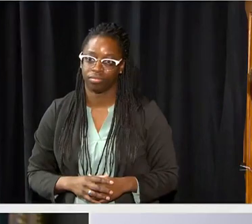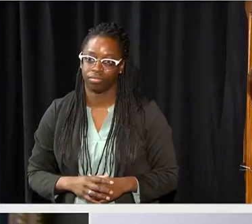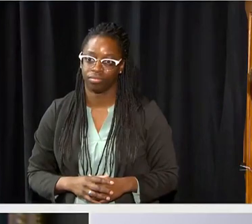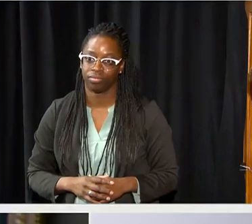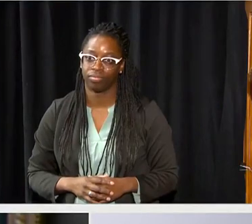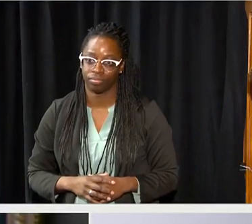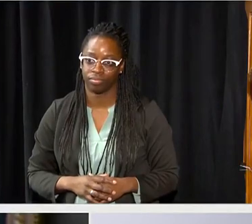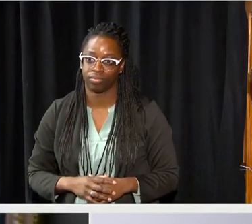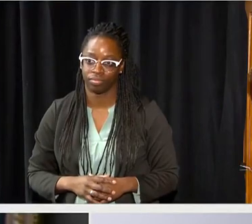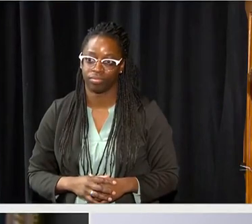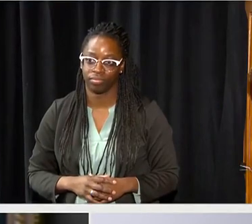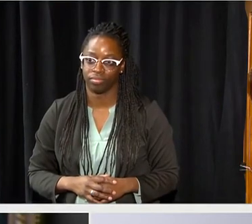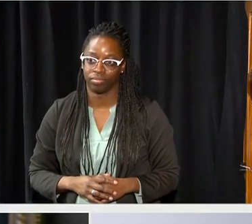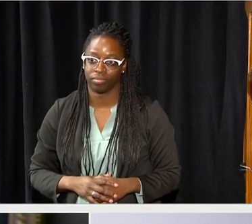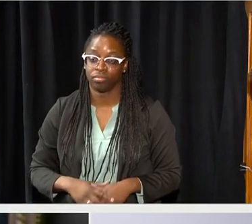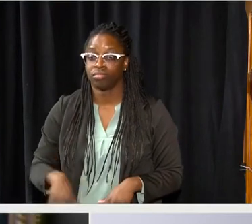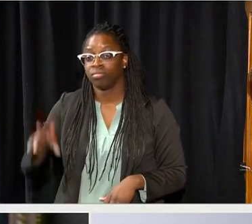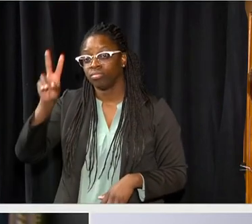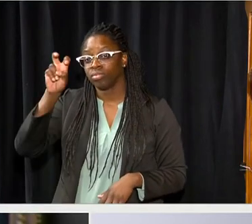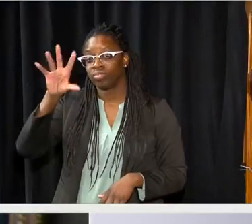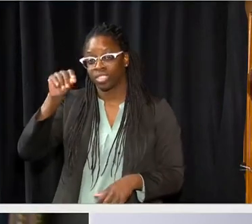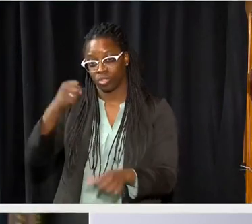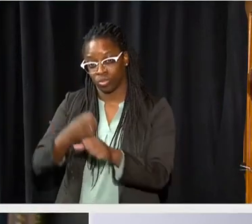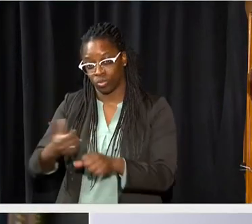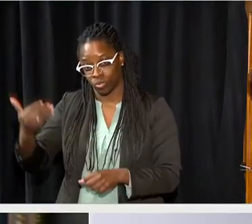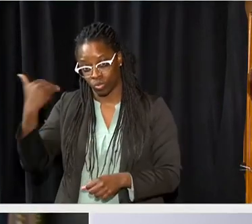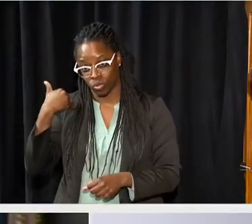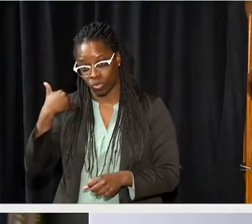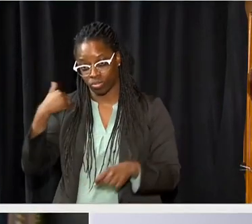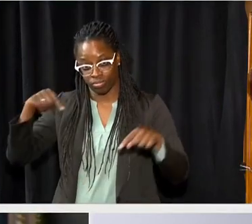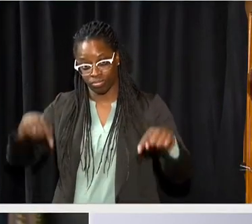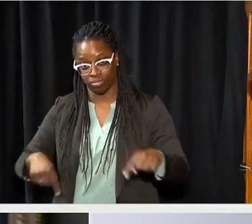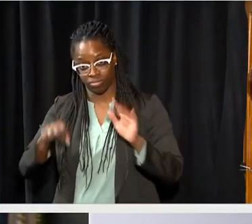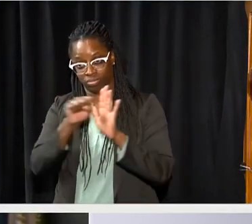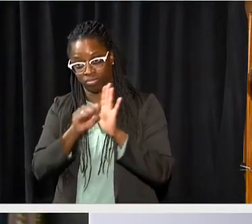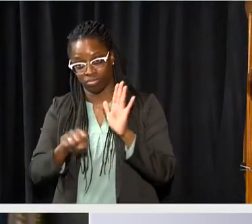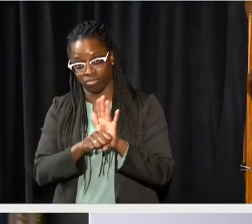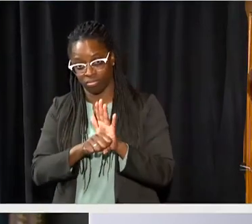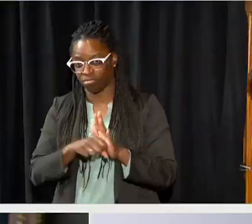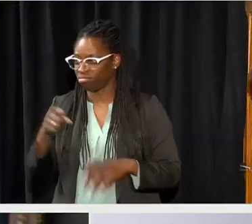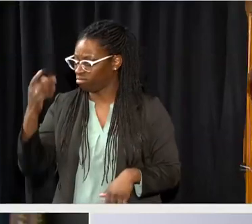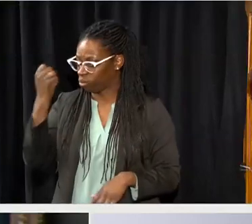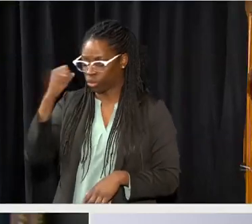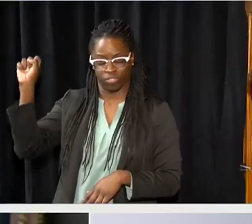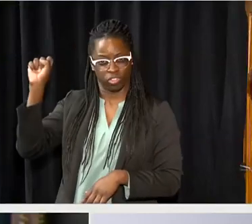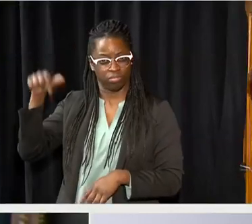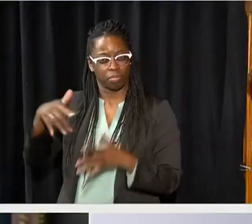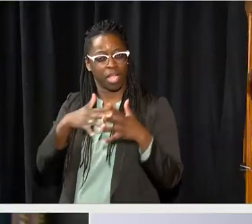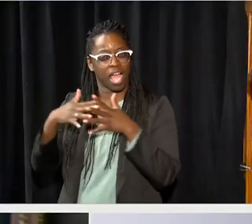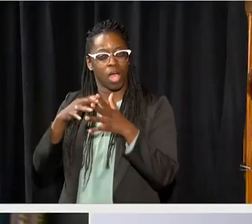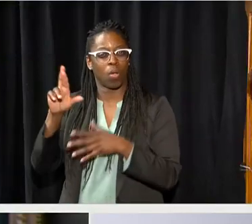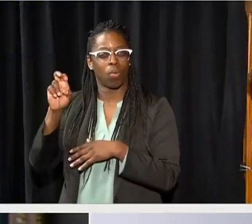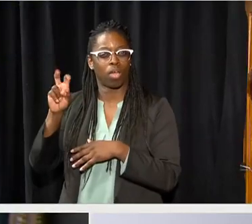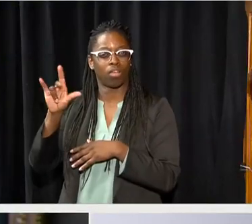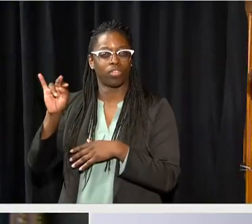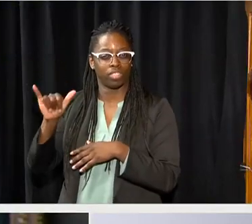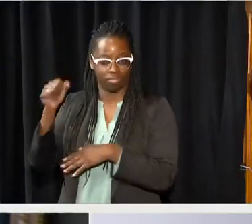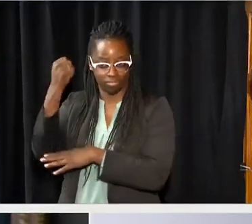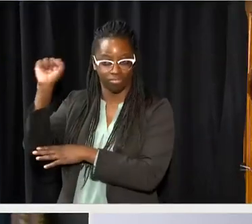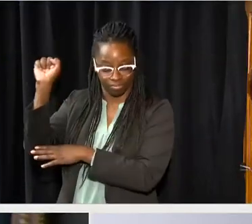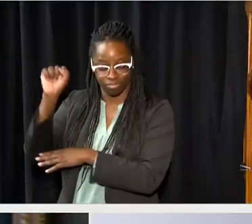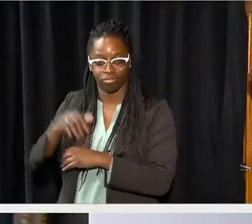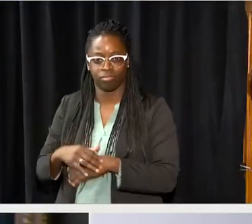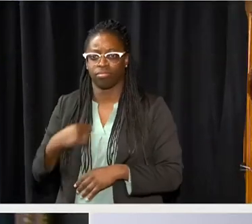Years ago, we started a revolution in Massachusetts. Our state launched the American experiment